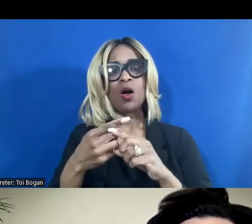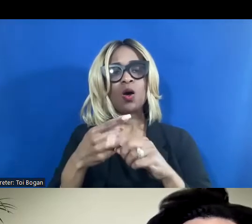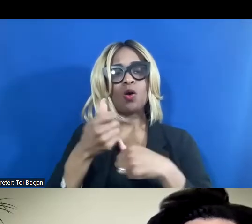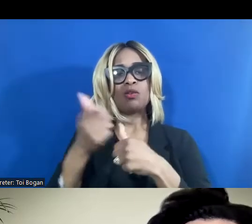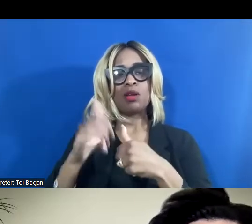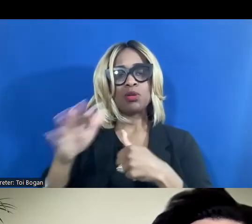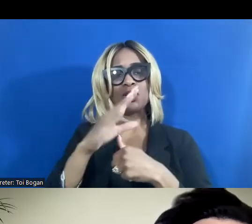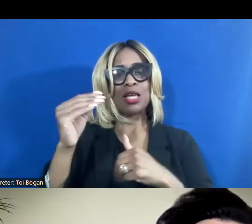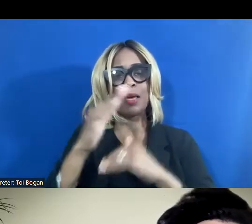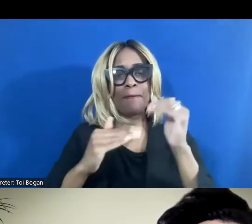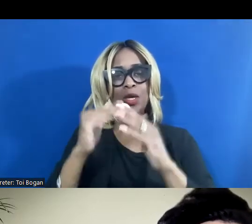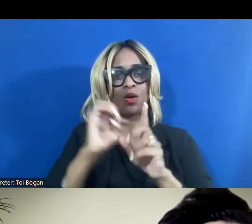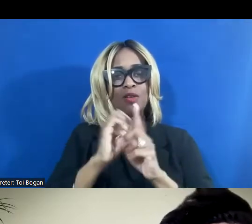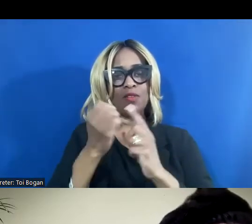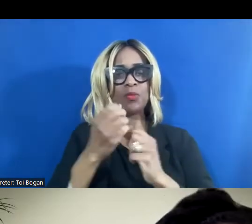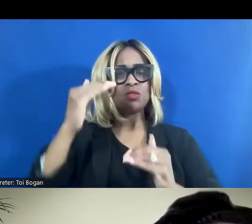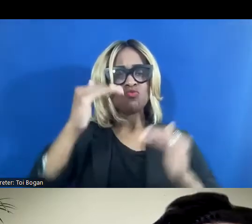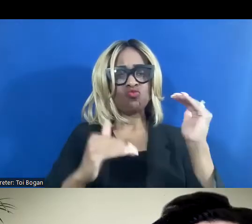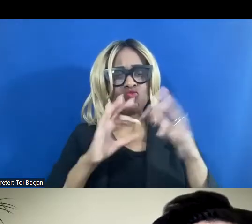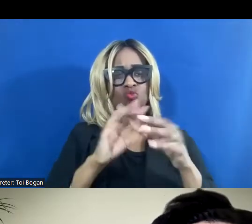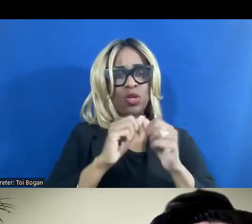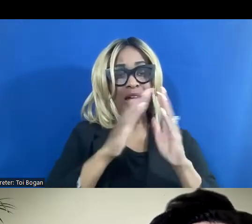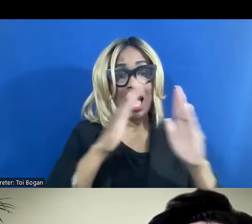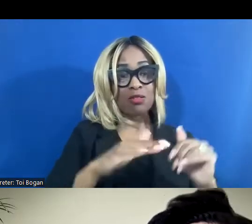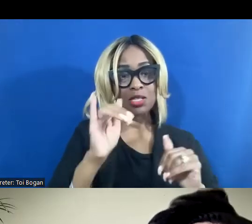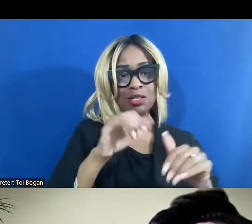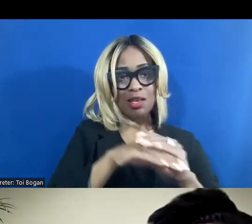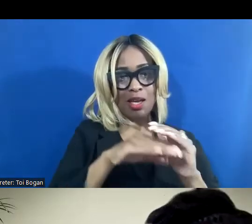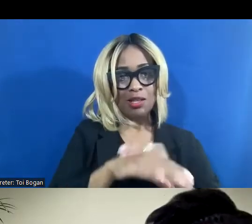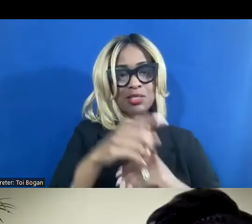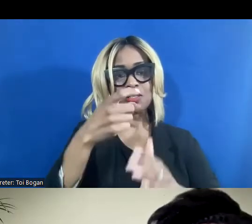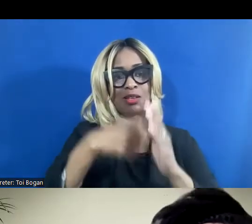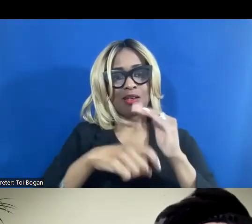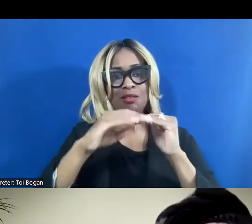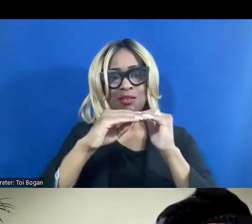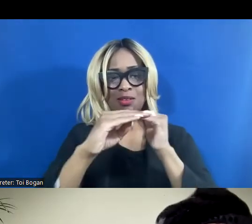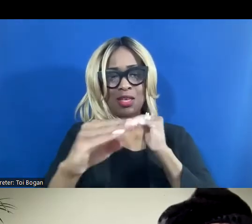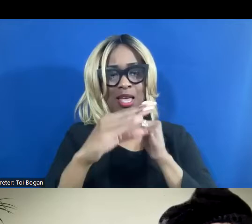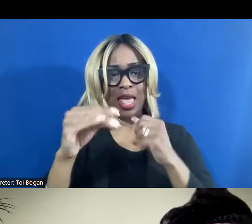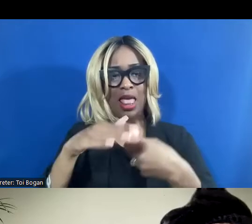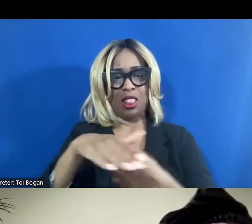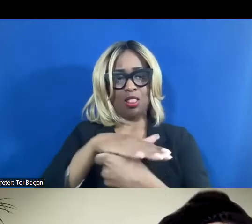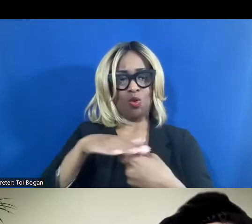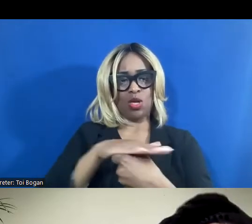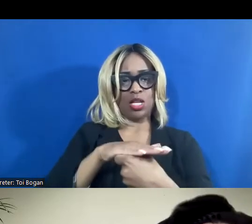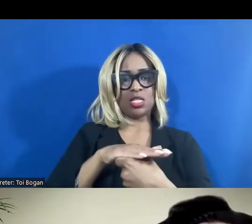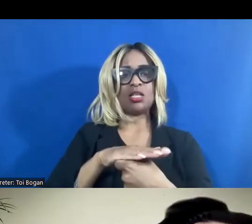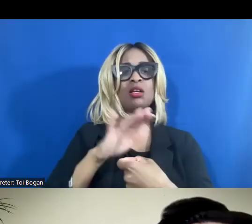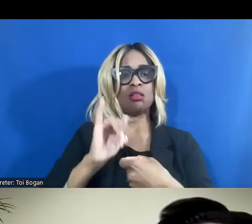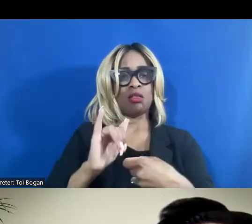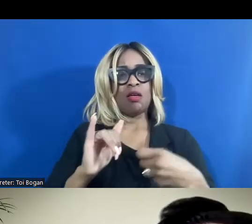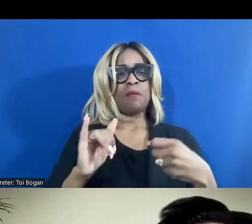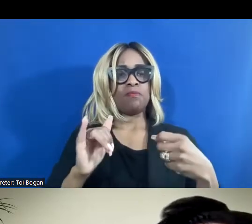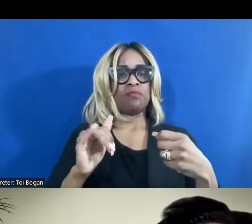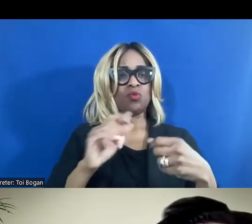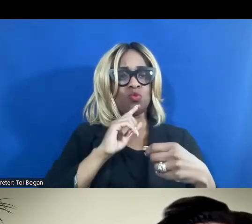So inequities in housing, such as access, costs, sustainability, and location, do far more to